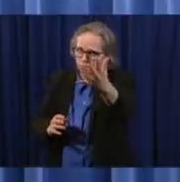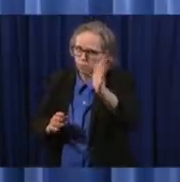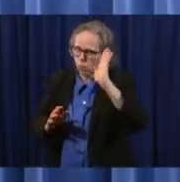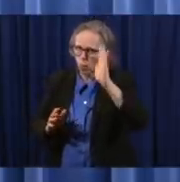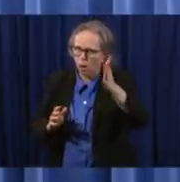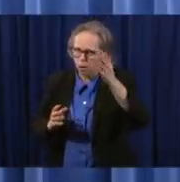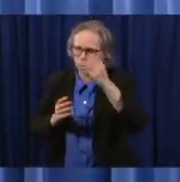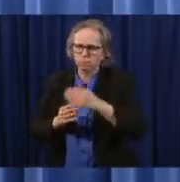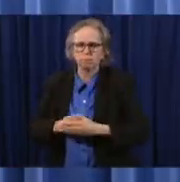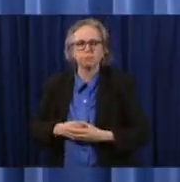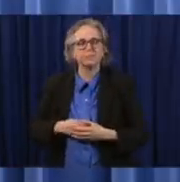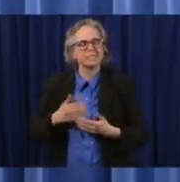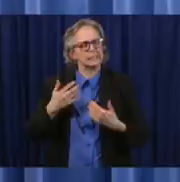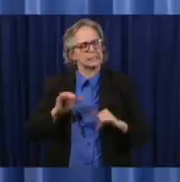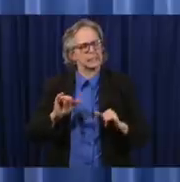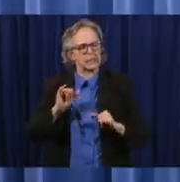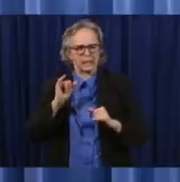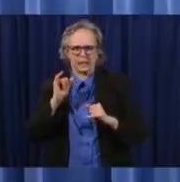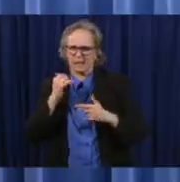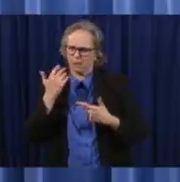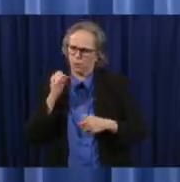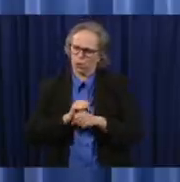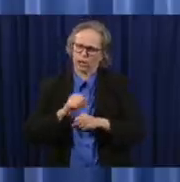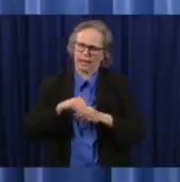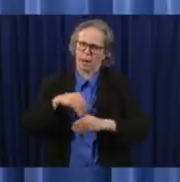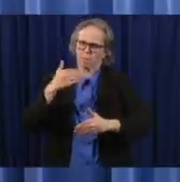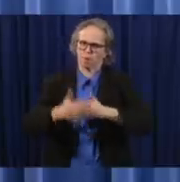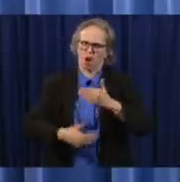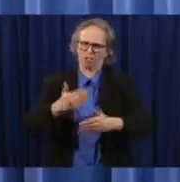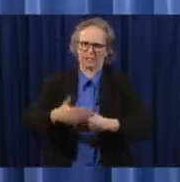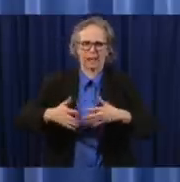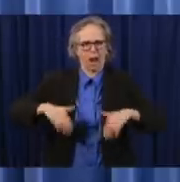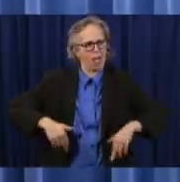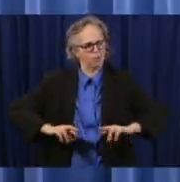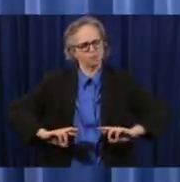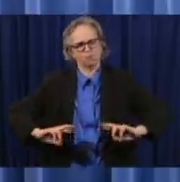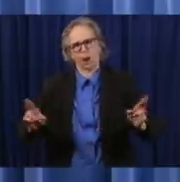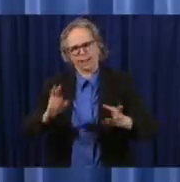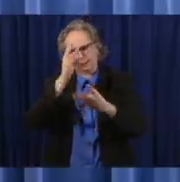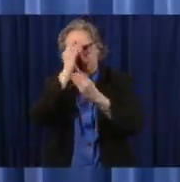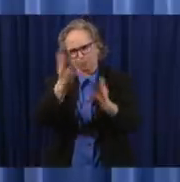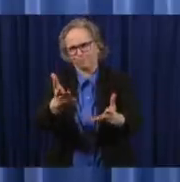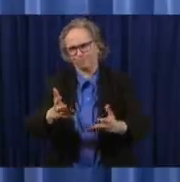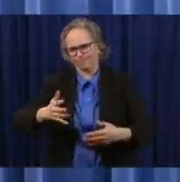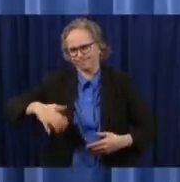it's a work in progress, and we're not quite ready to get this done.